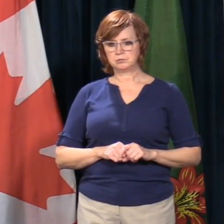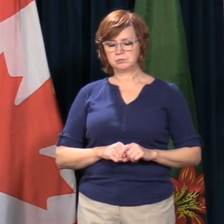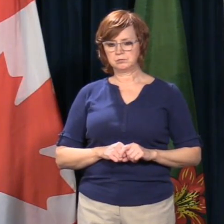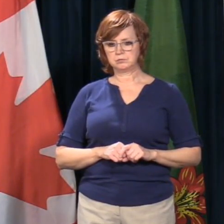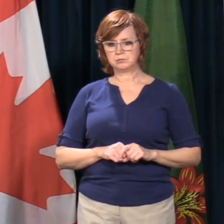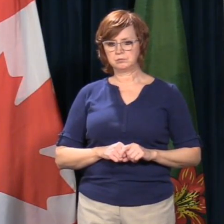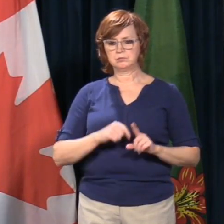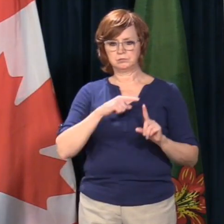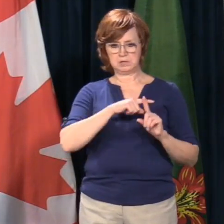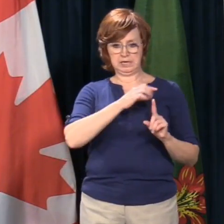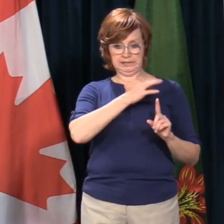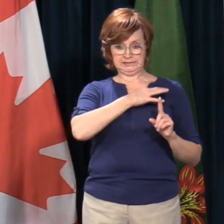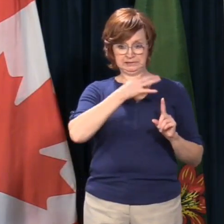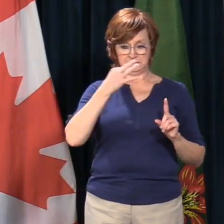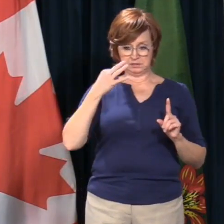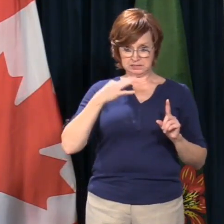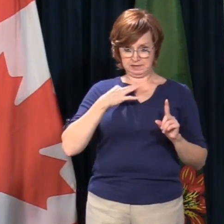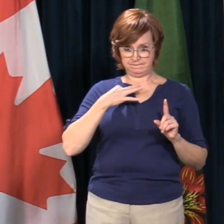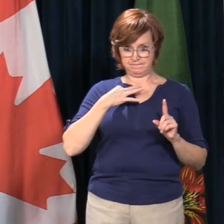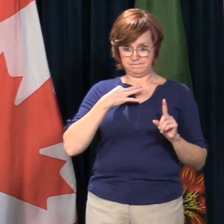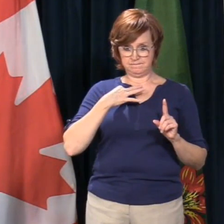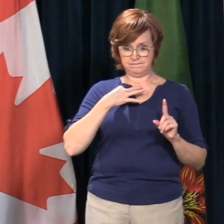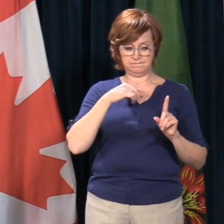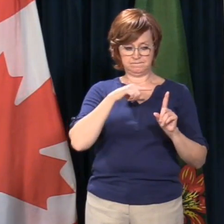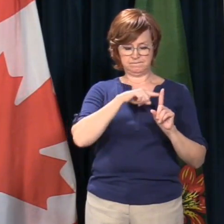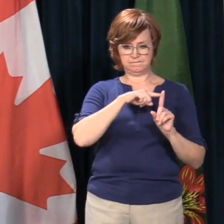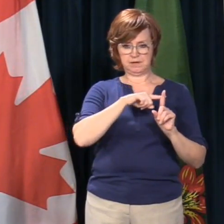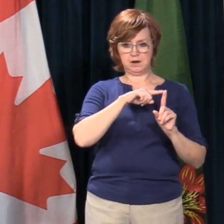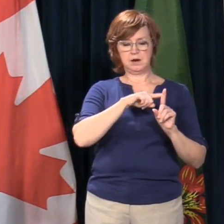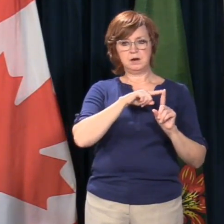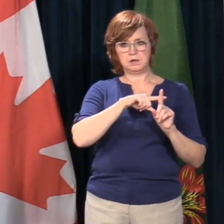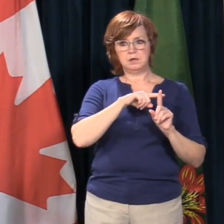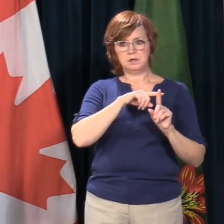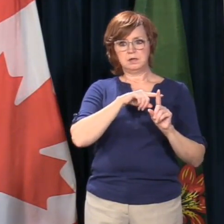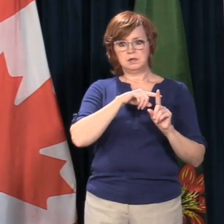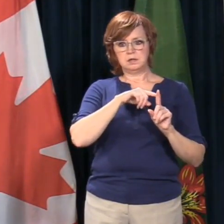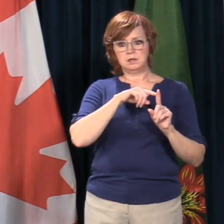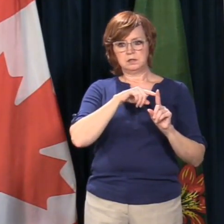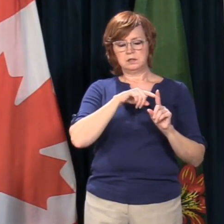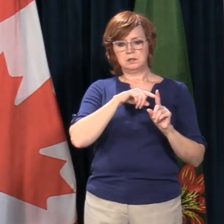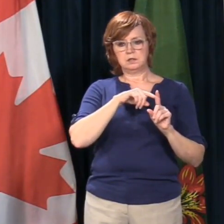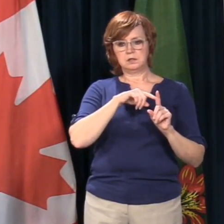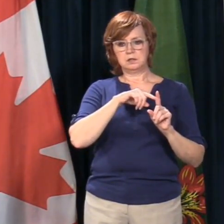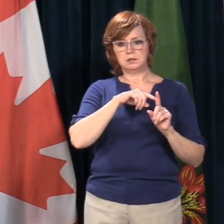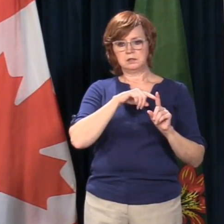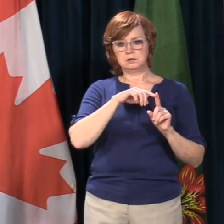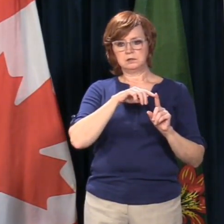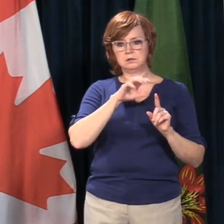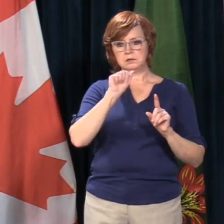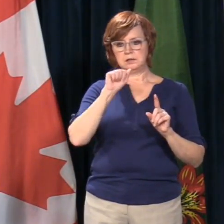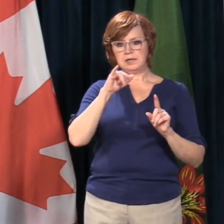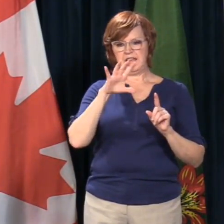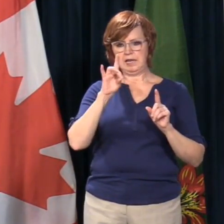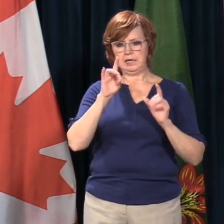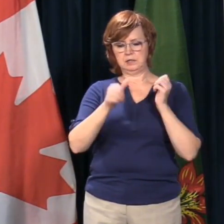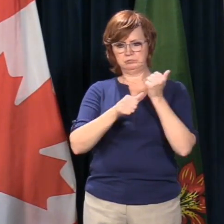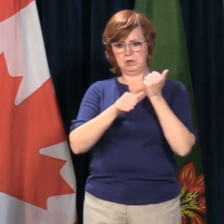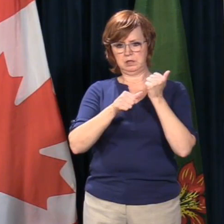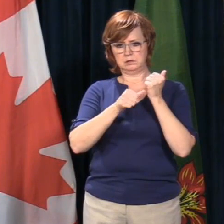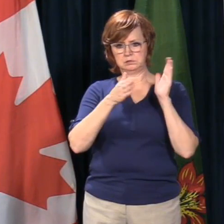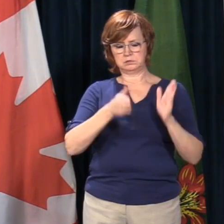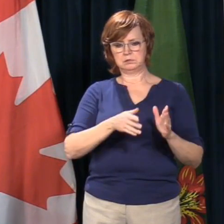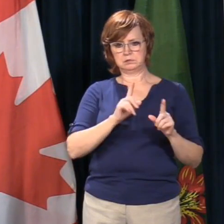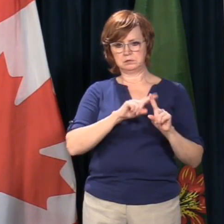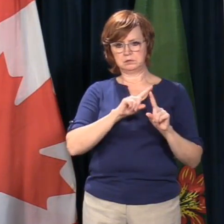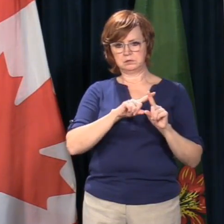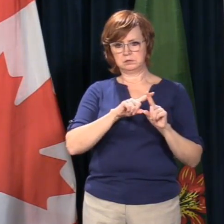healthcare worker, and then the long-term care facility. And our contact tracing revealed